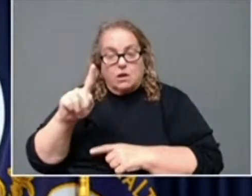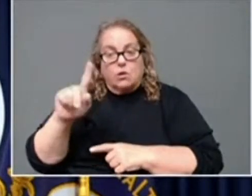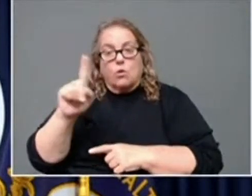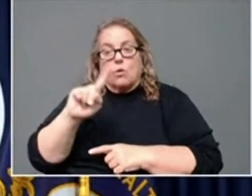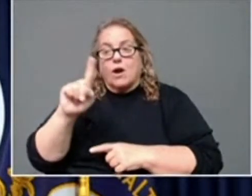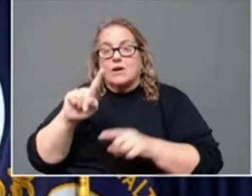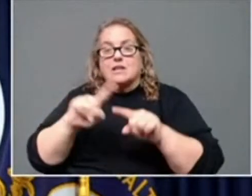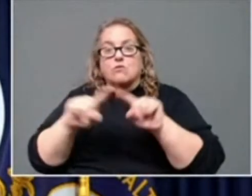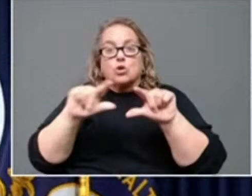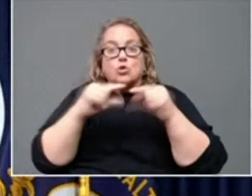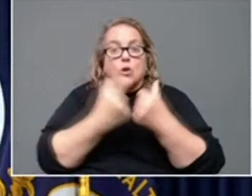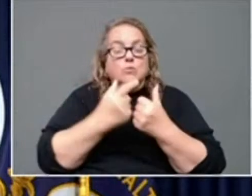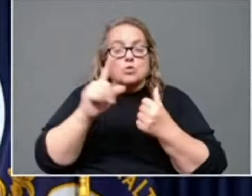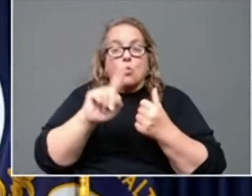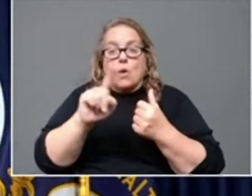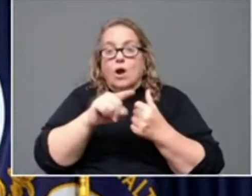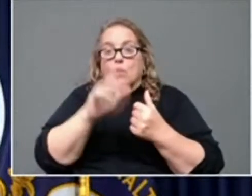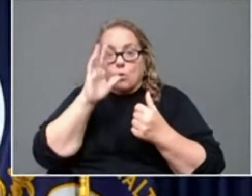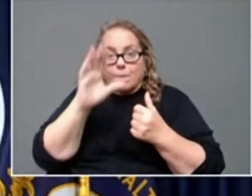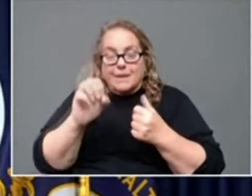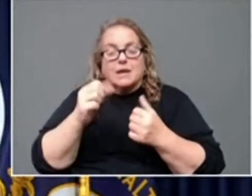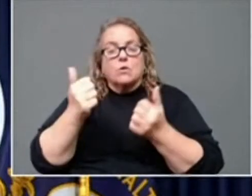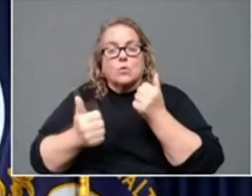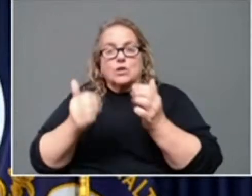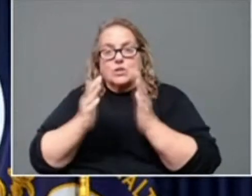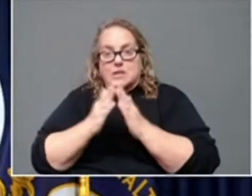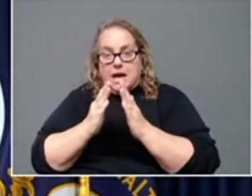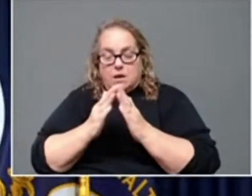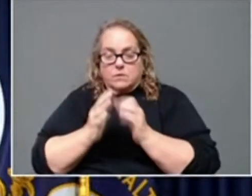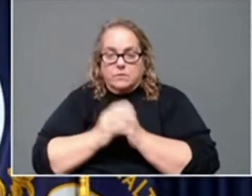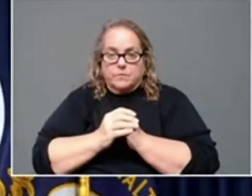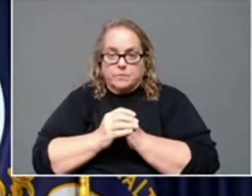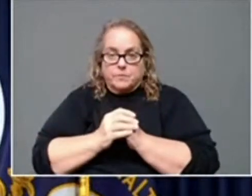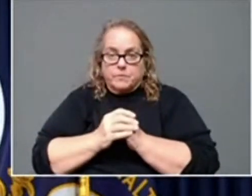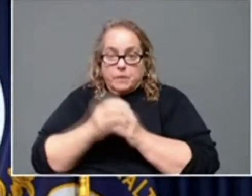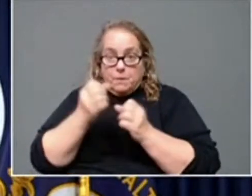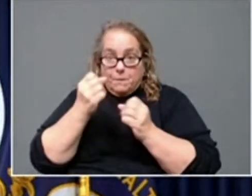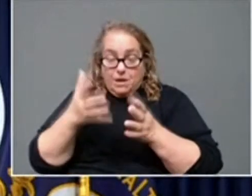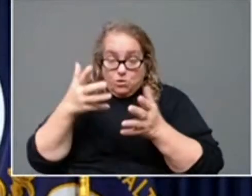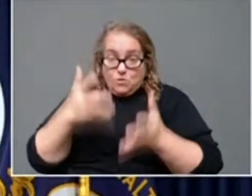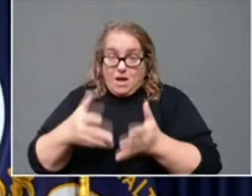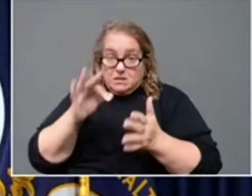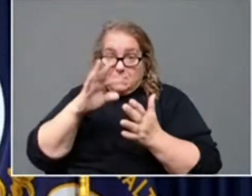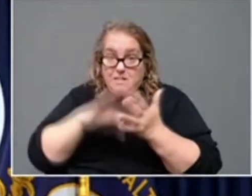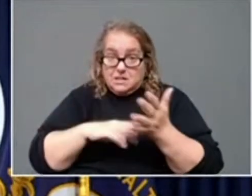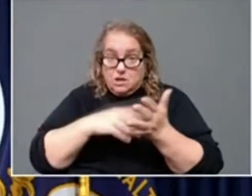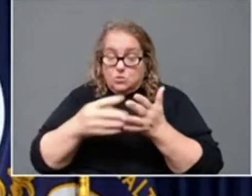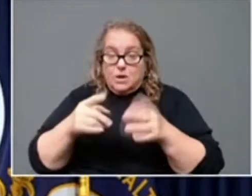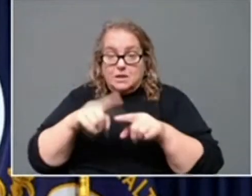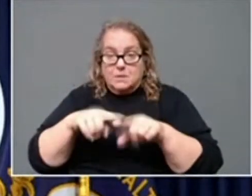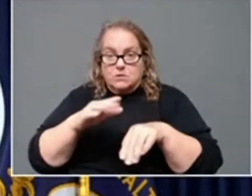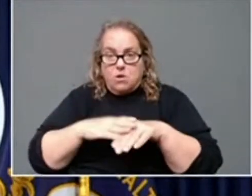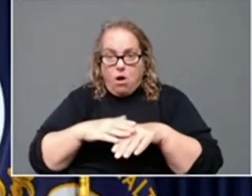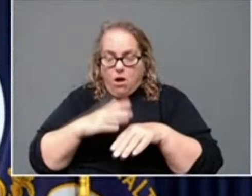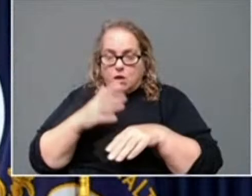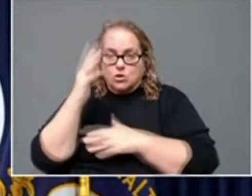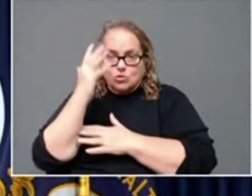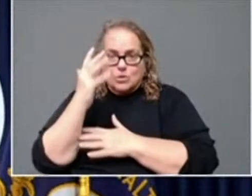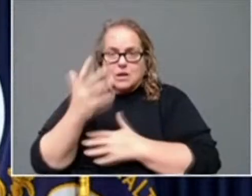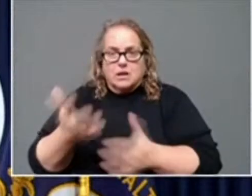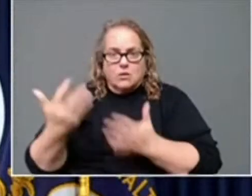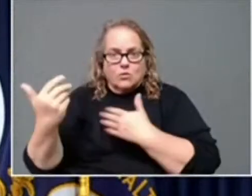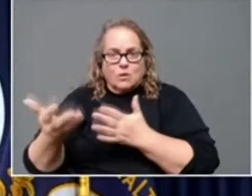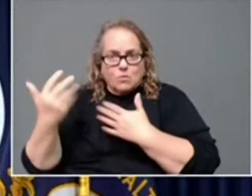what towns. A lot of the rest of the schedule depends on debris removal. Now, and a little bit of hope, we're not